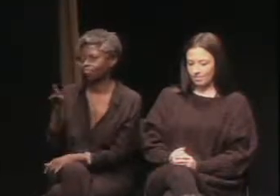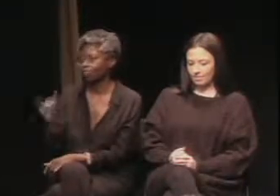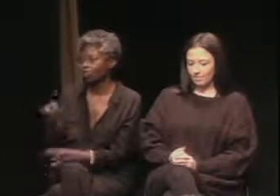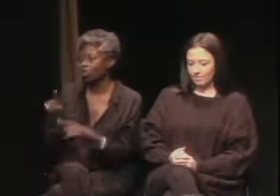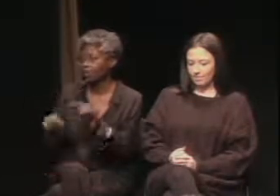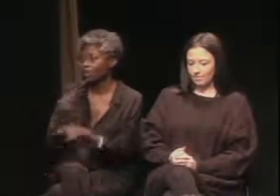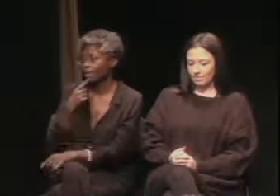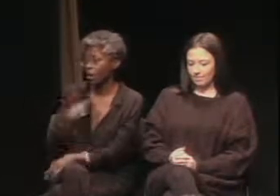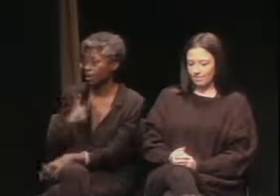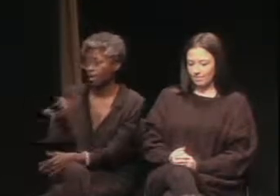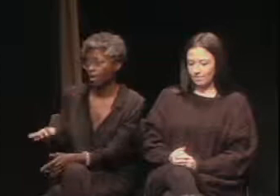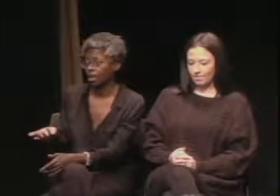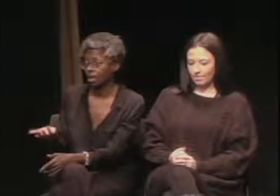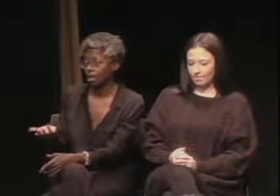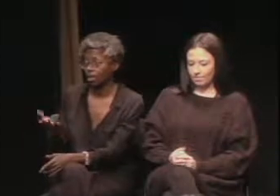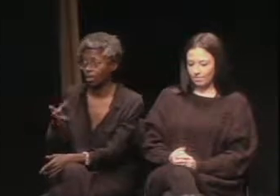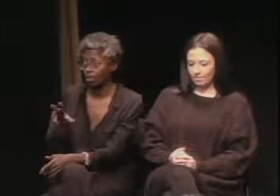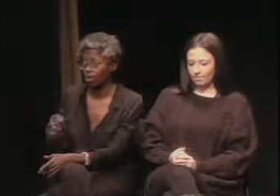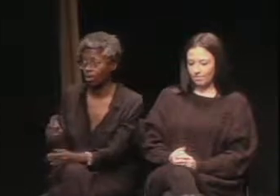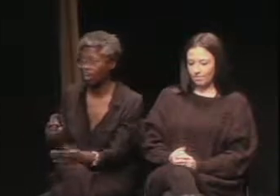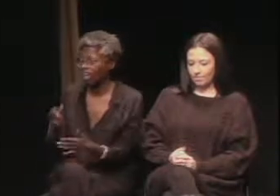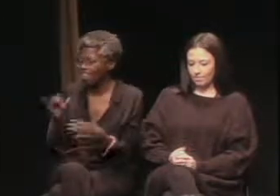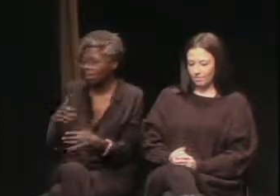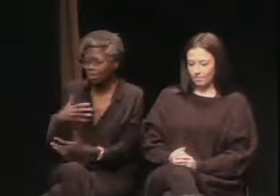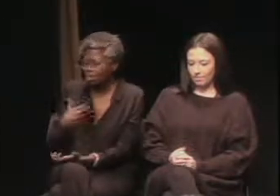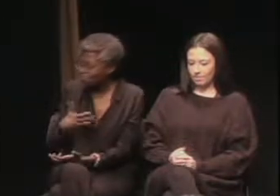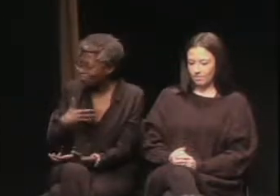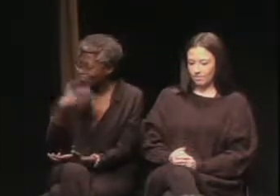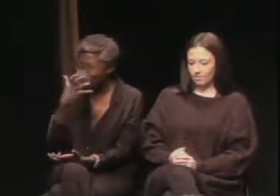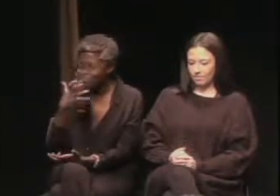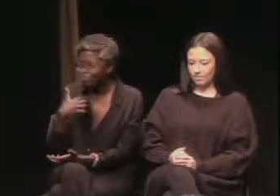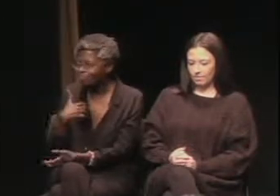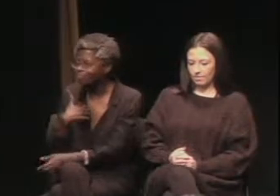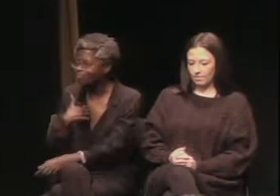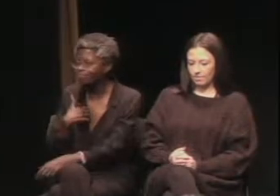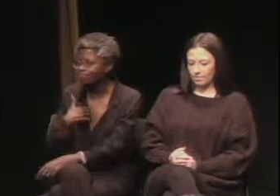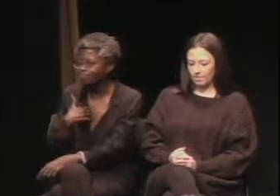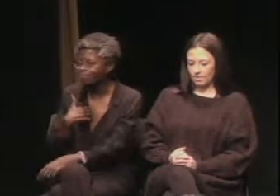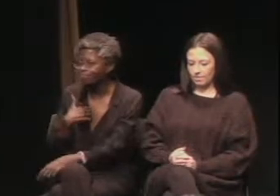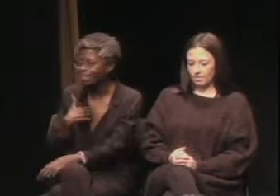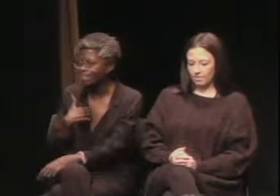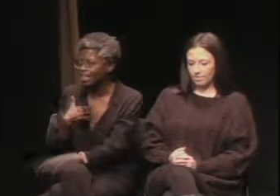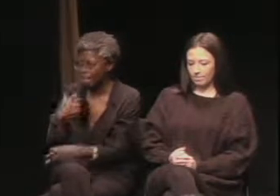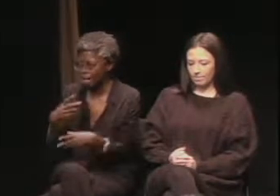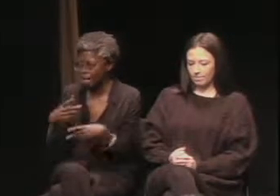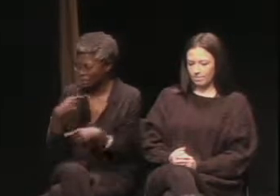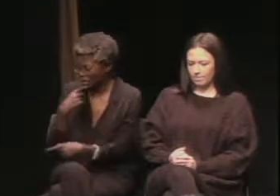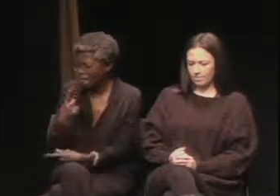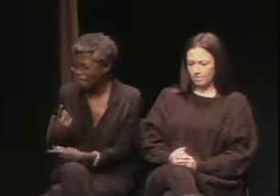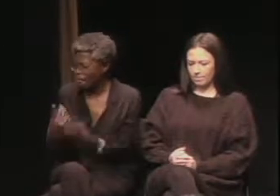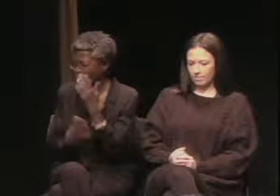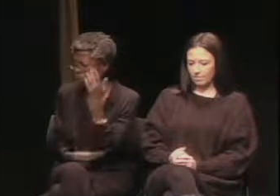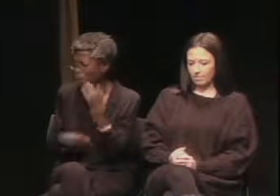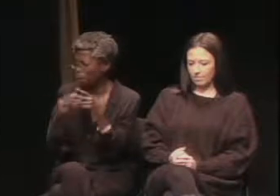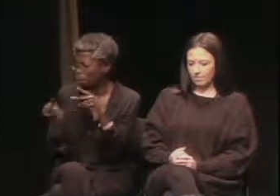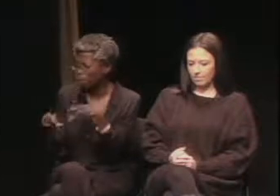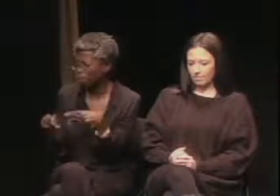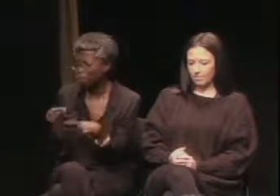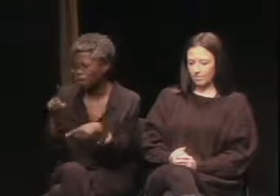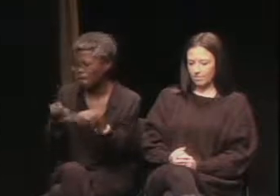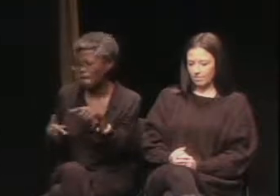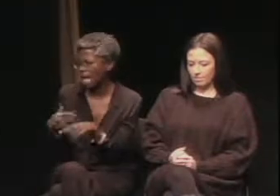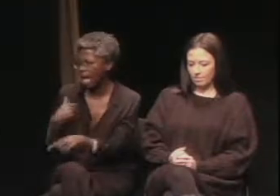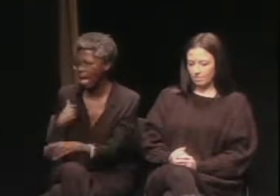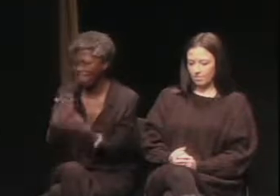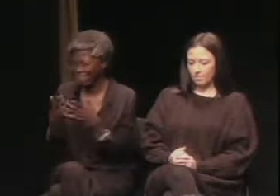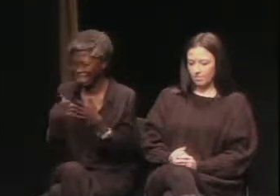me. It just was so infuriating to me that you would tell poor people that we can't have